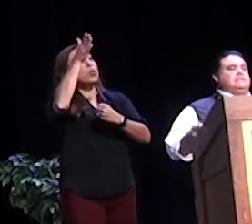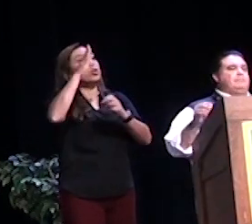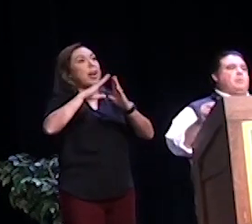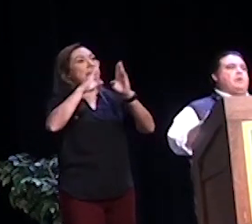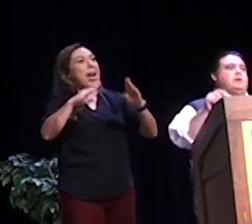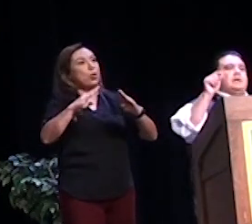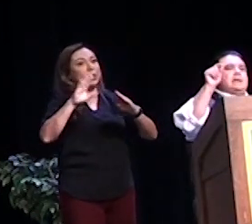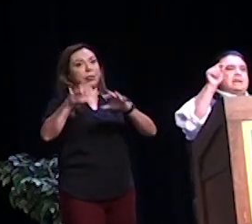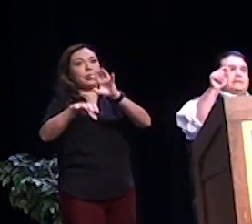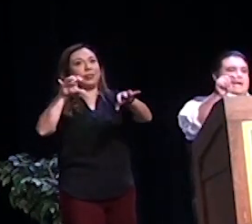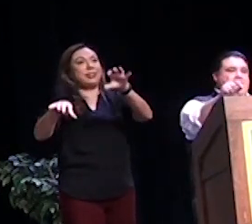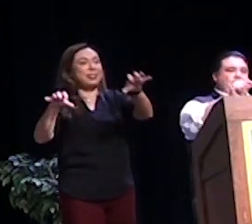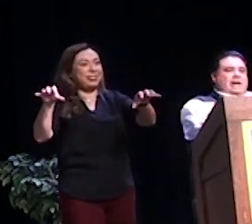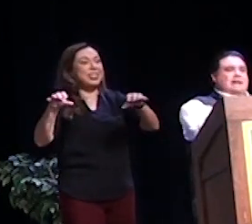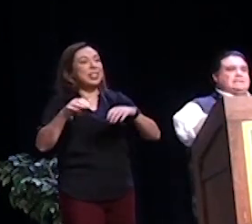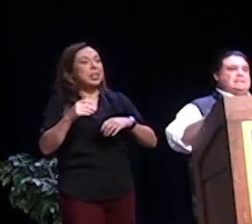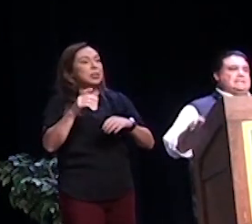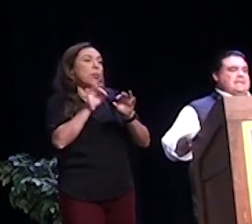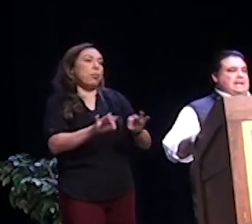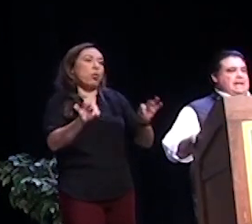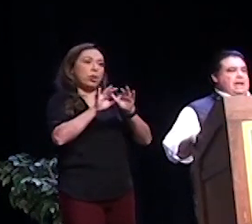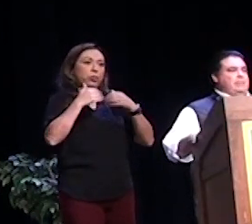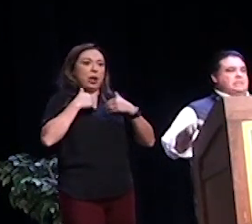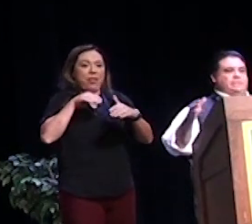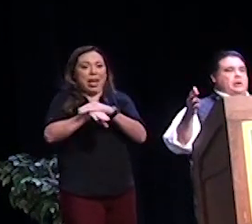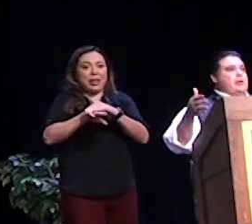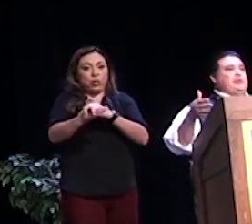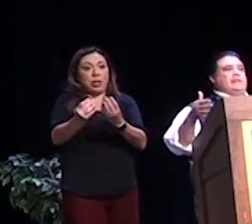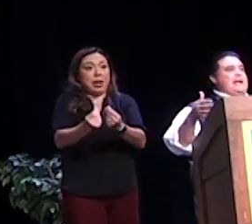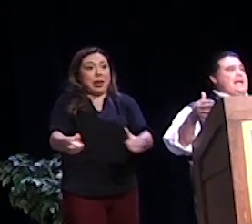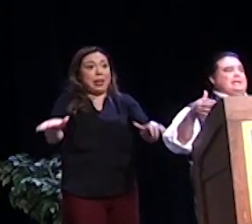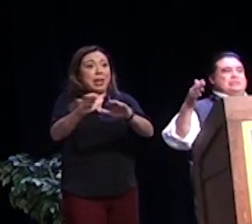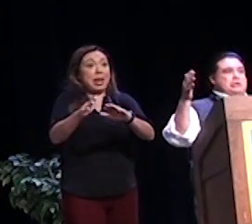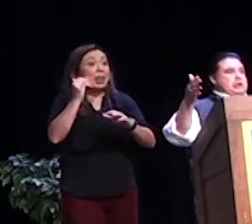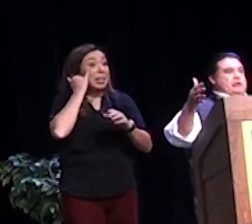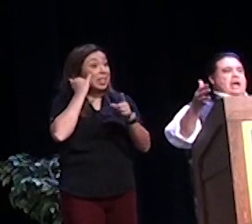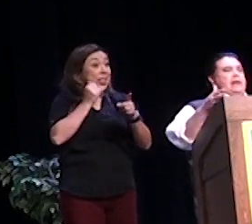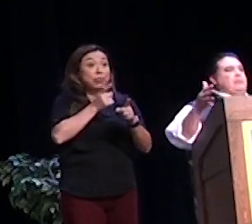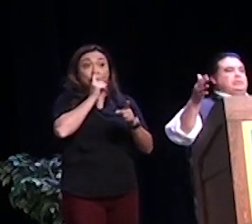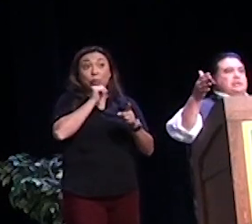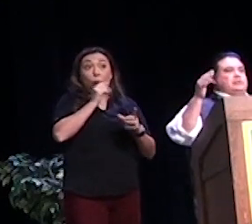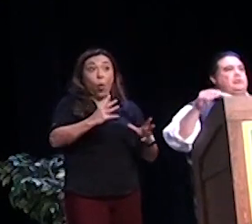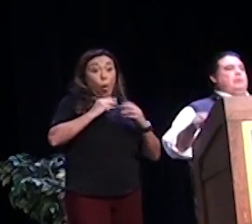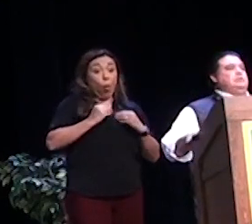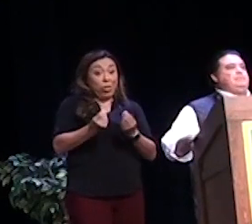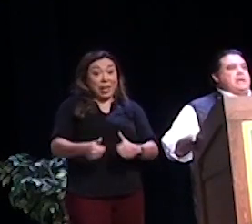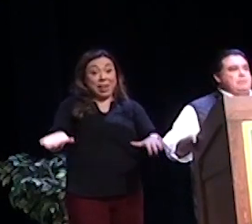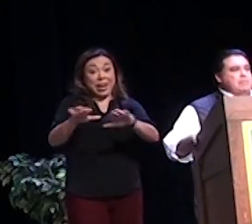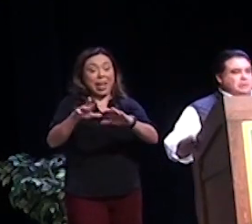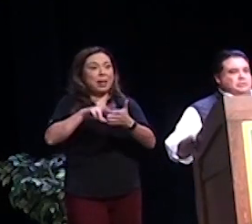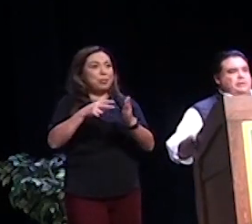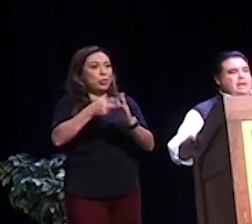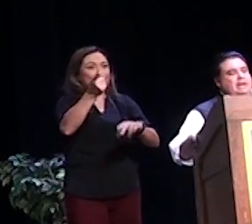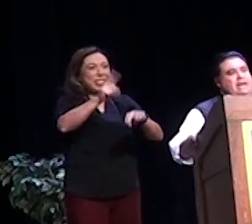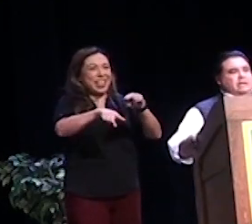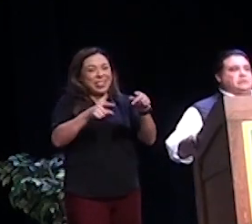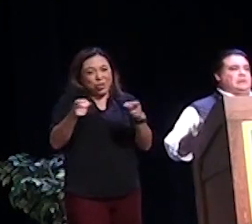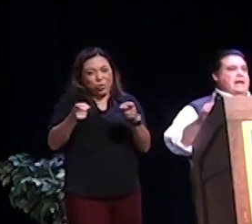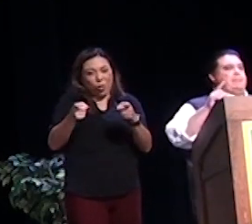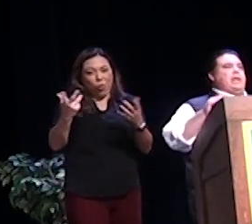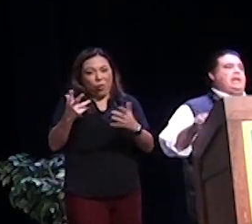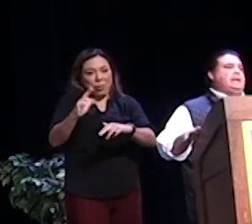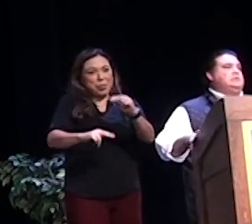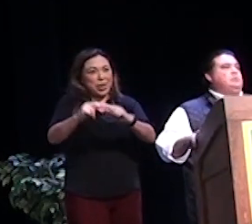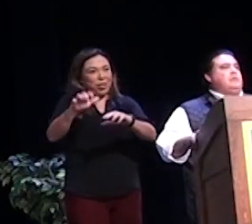our neighborhoods. It's important to have access to that land because if you don't own the land, you're not able to control what's being built on that